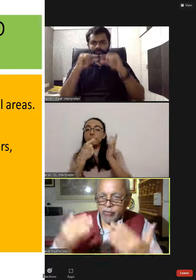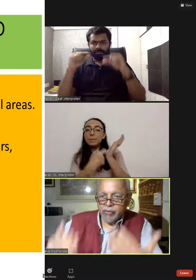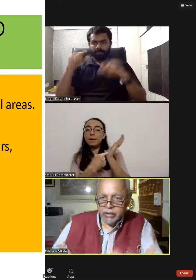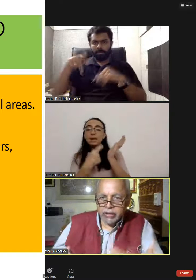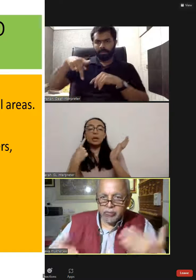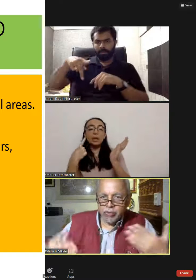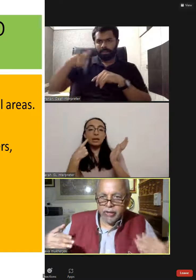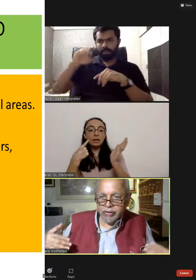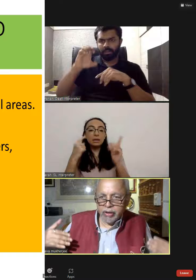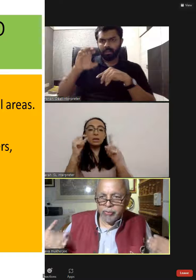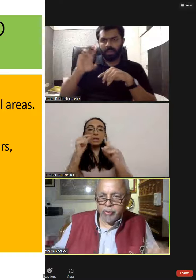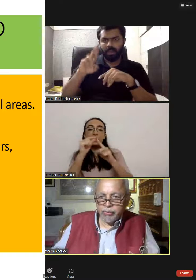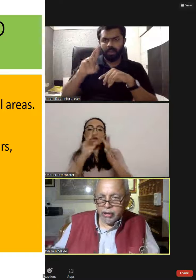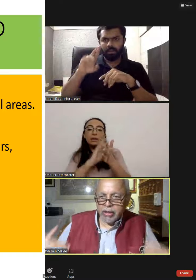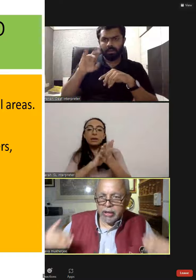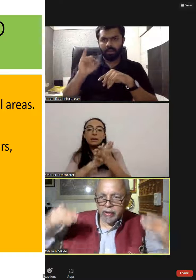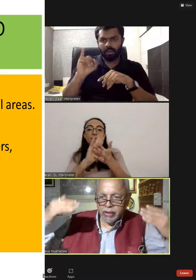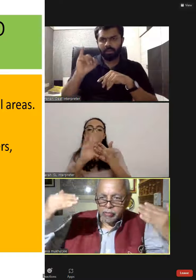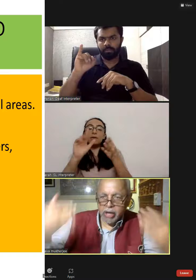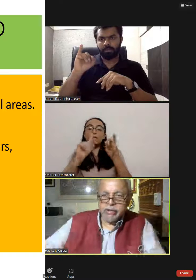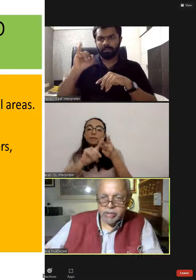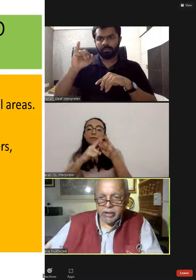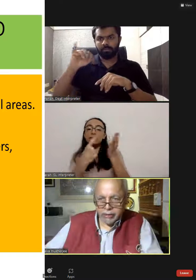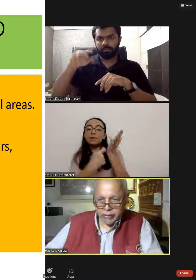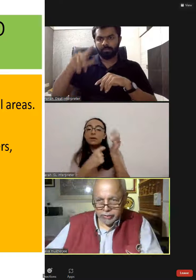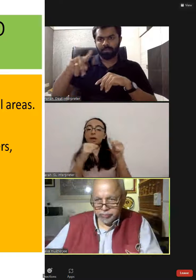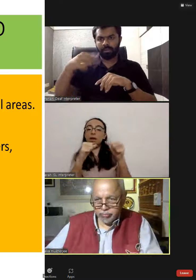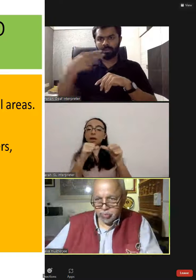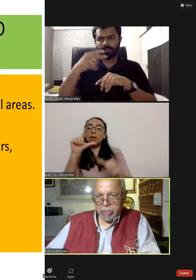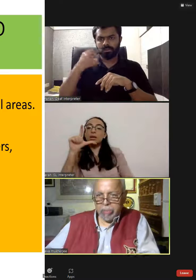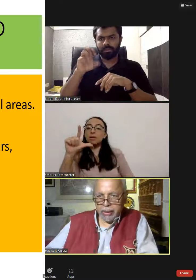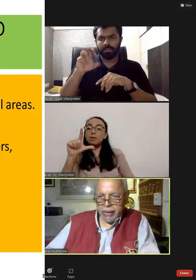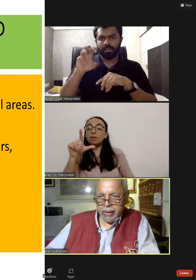Peripheral poverty is poverty where people are living in marginal areas.